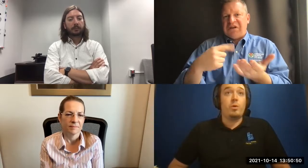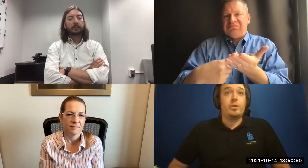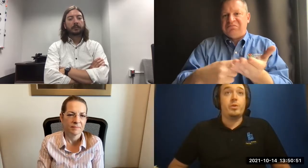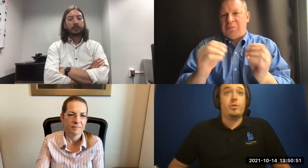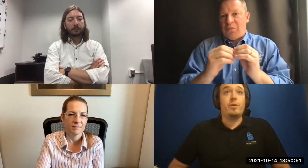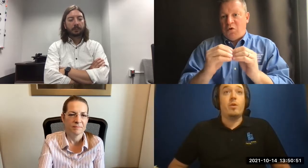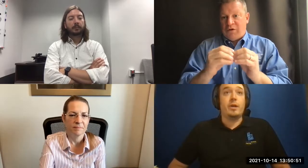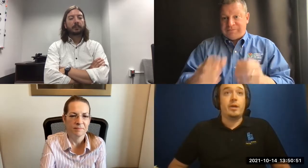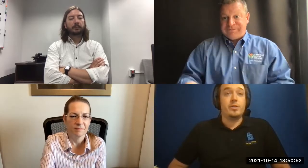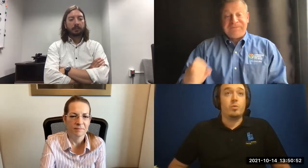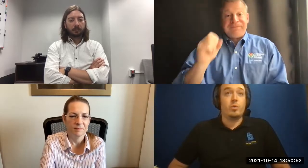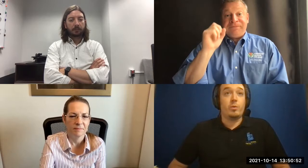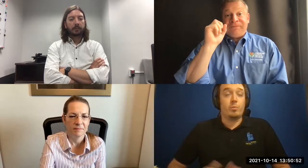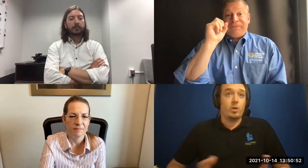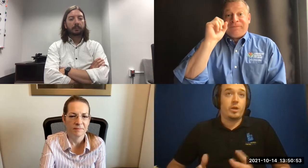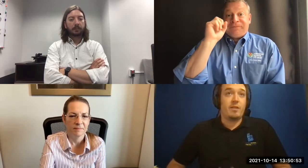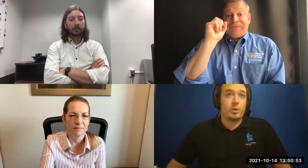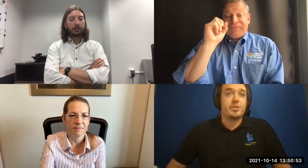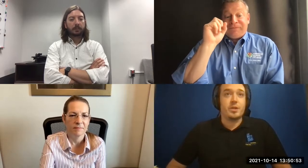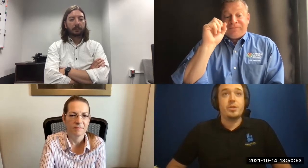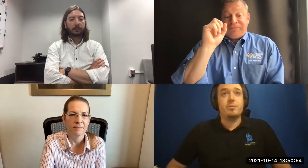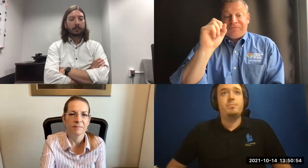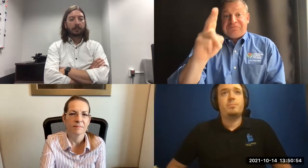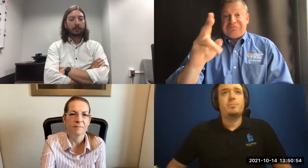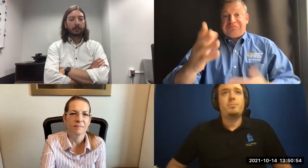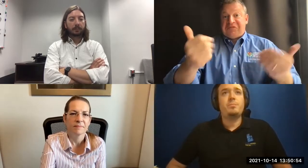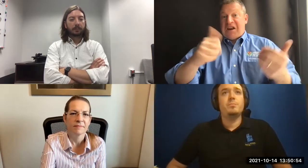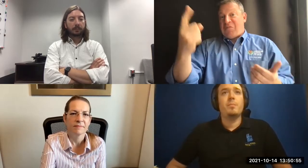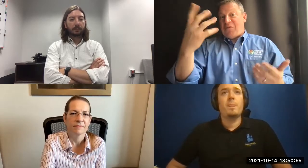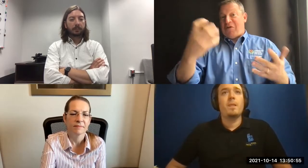move forward to a few other areas where we're looking to have more discussion.